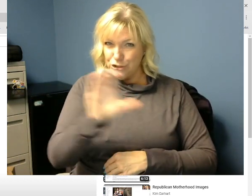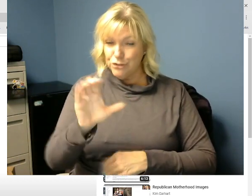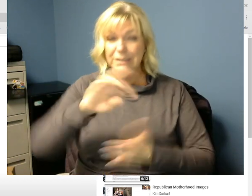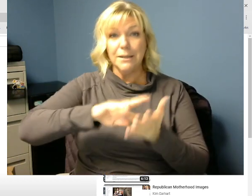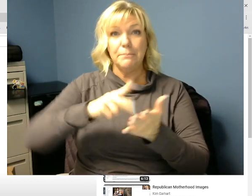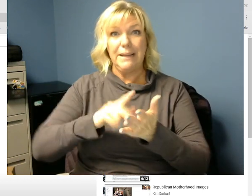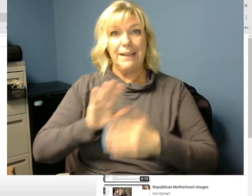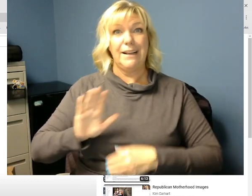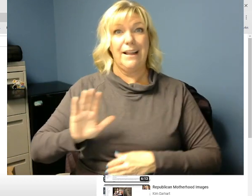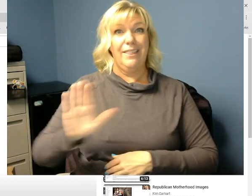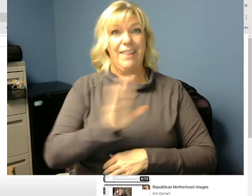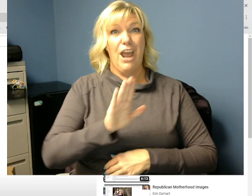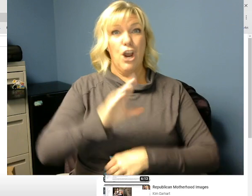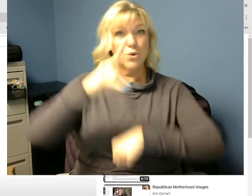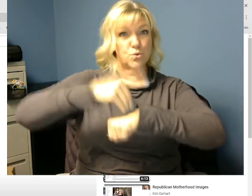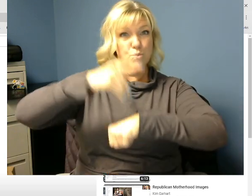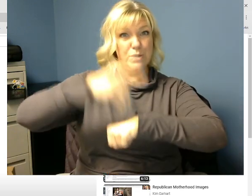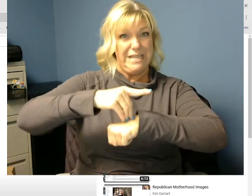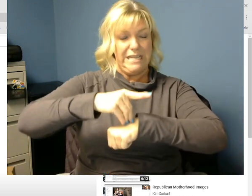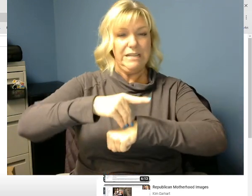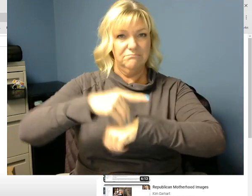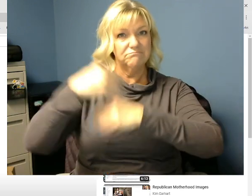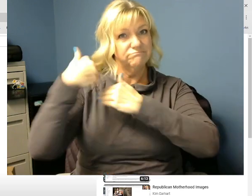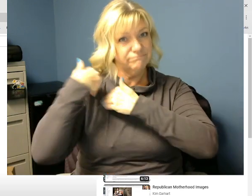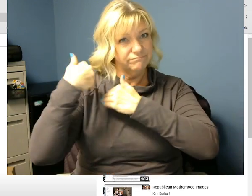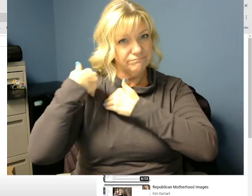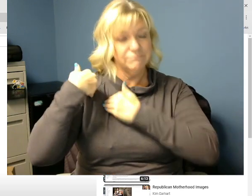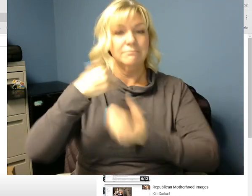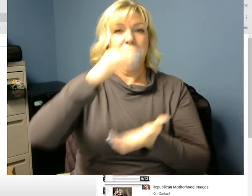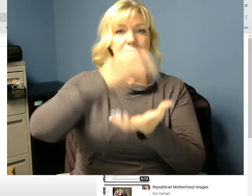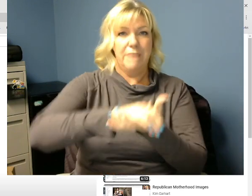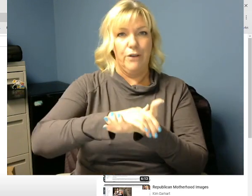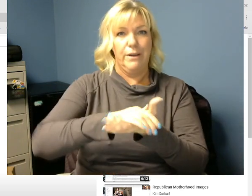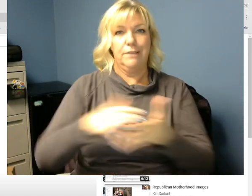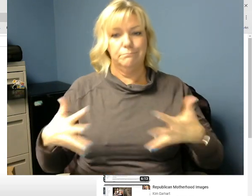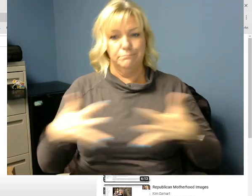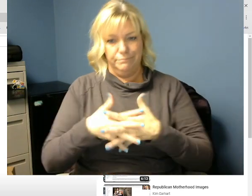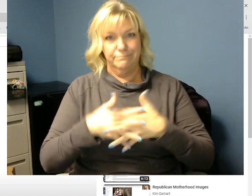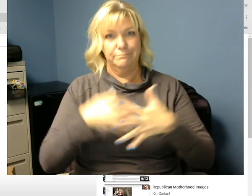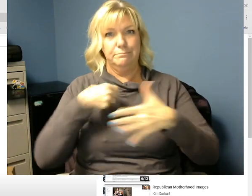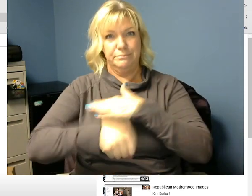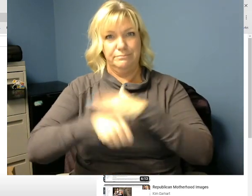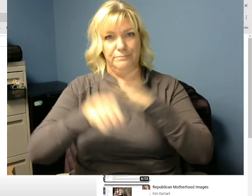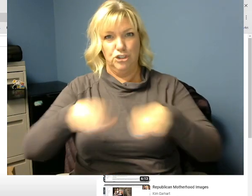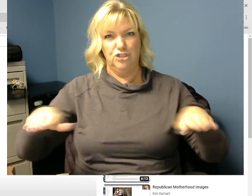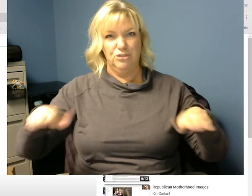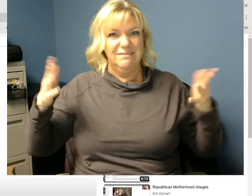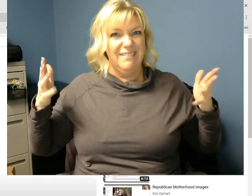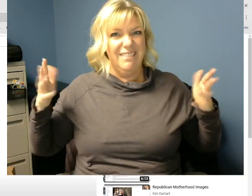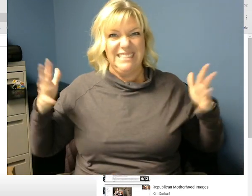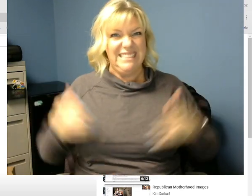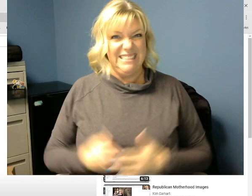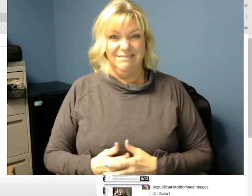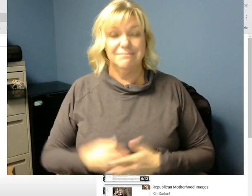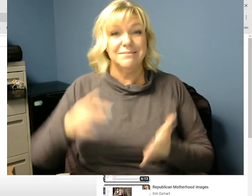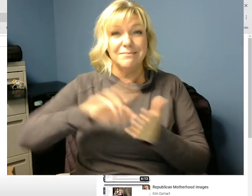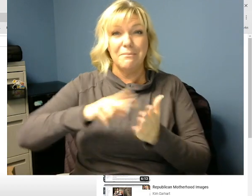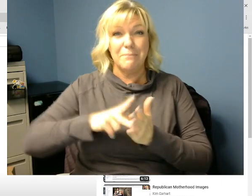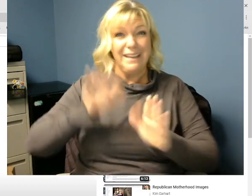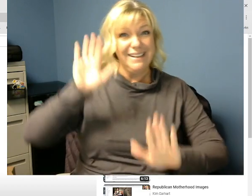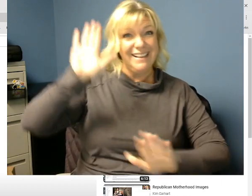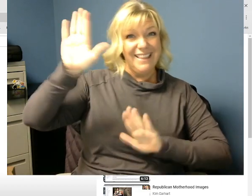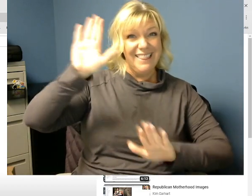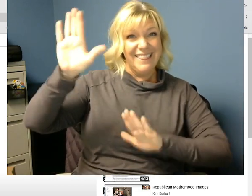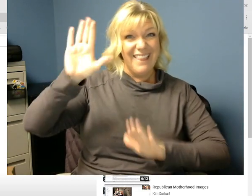is to get married and have kids. And really, in that respect, their lives really aren't that much